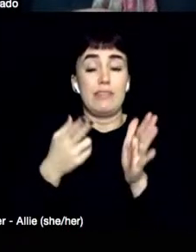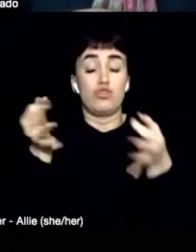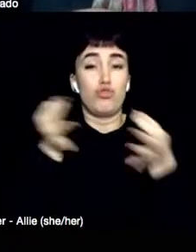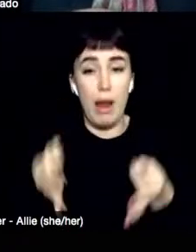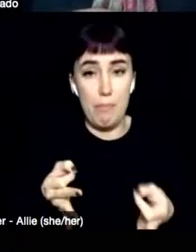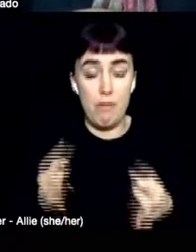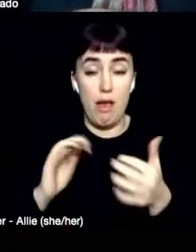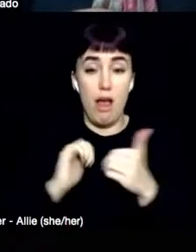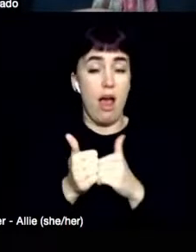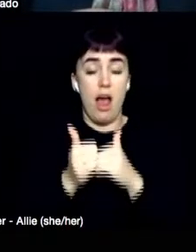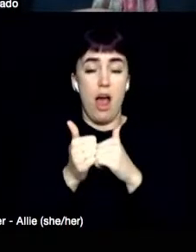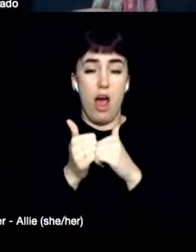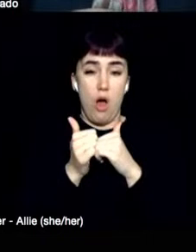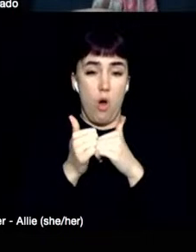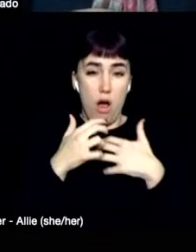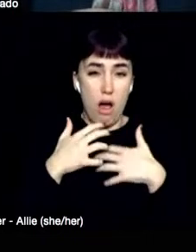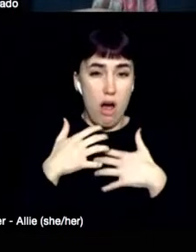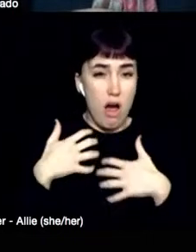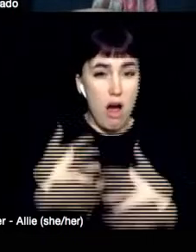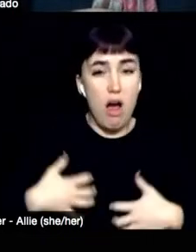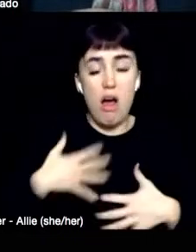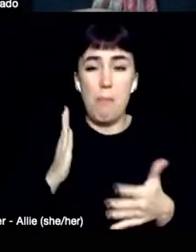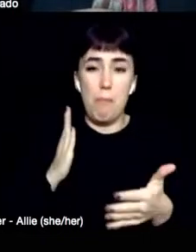how utterly appalled I have been